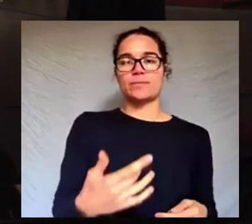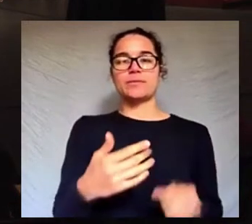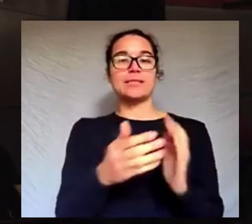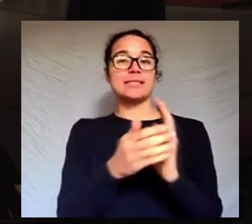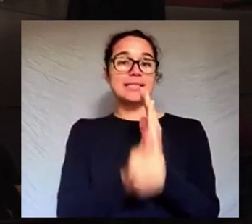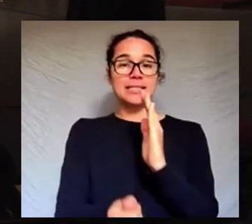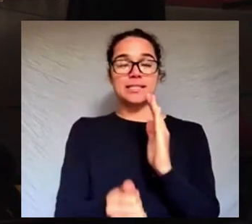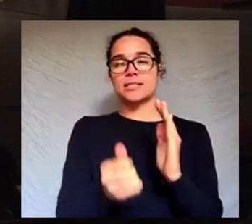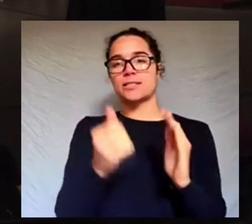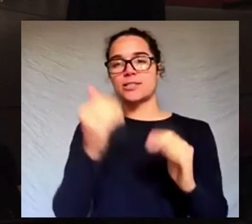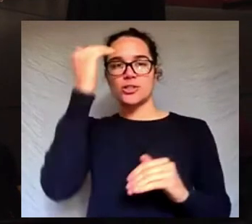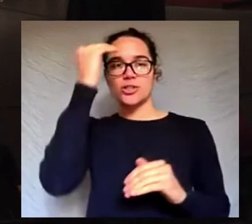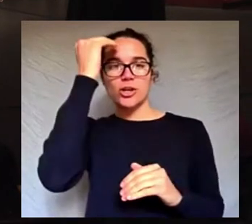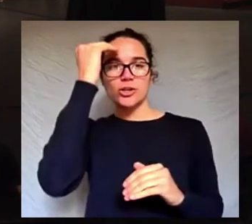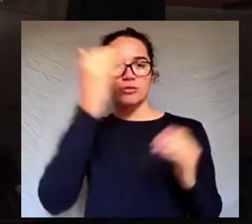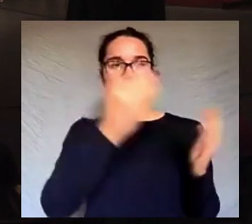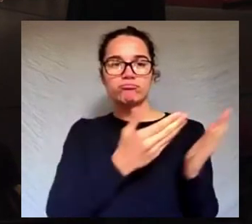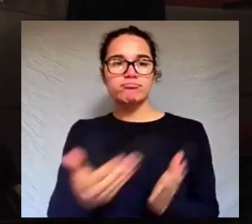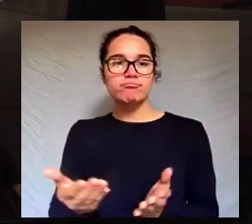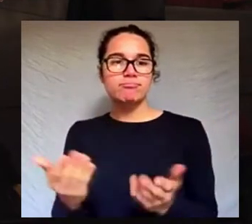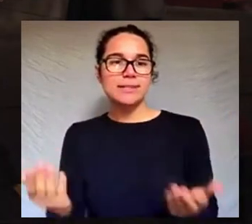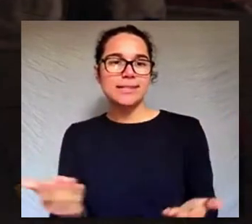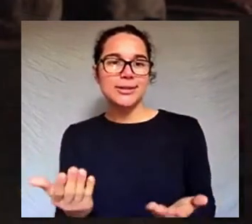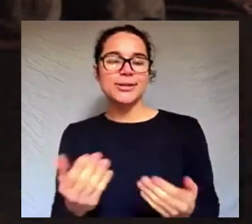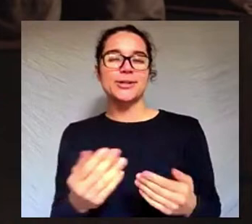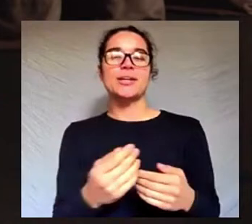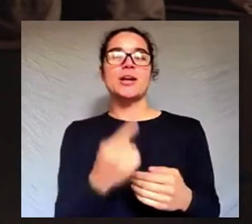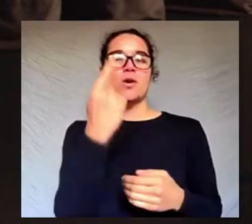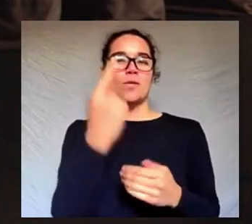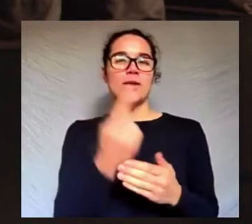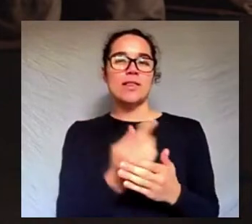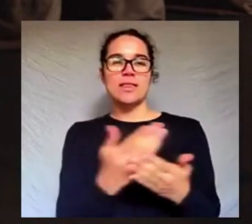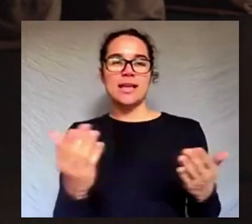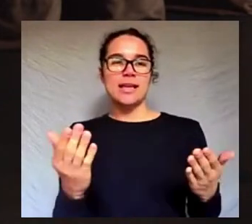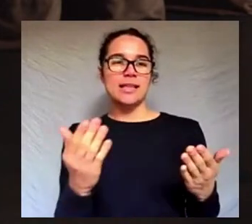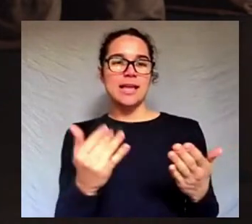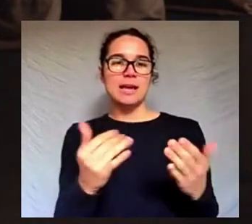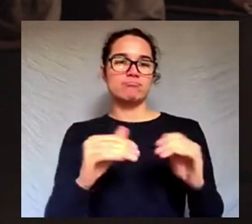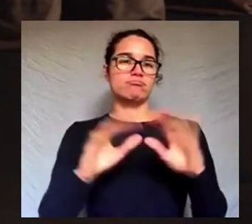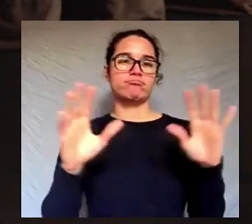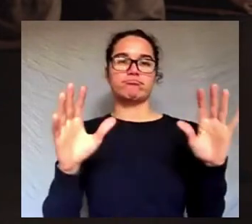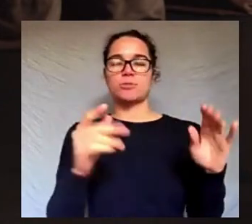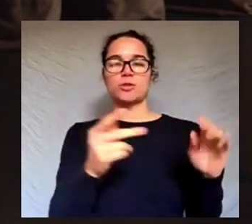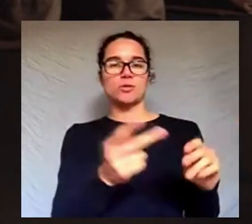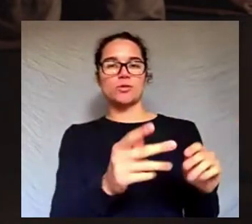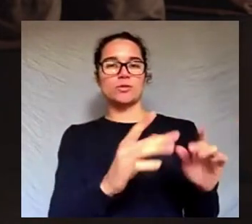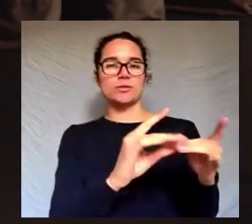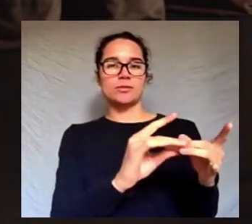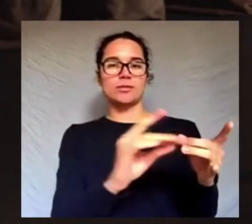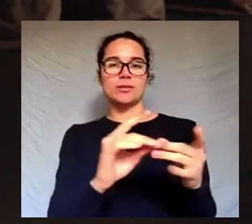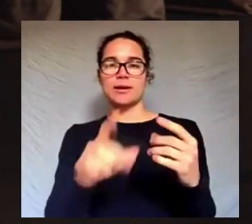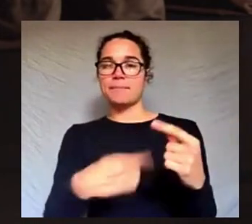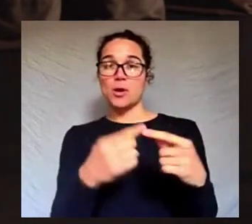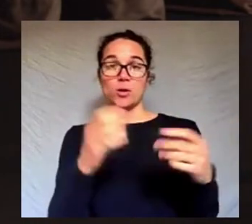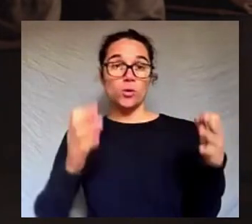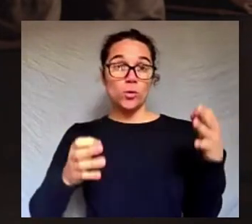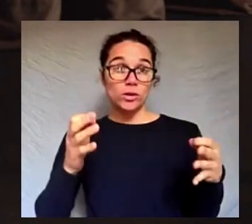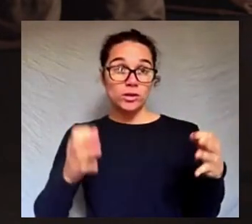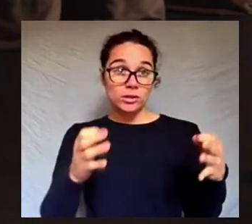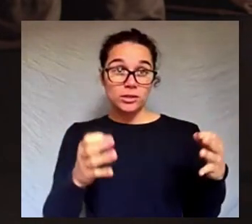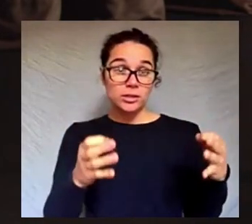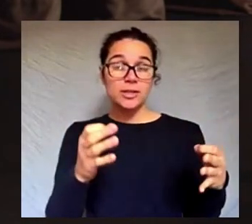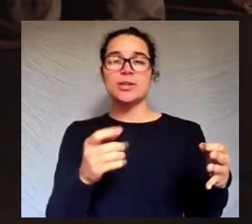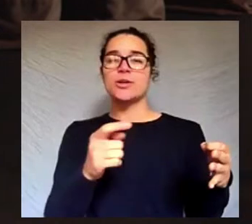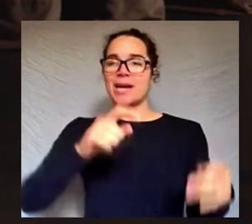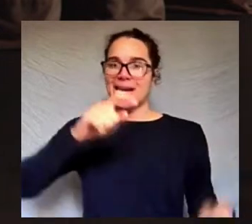knowledge that you bring to bear. And one of the things that's undergirding both things that you both said there about the court is that you have